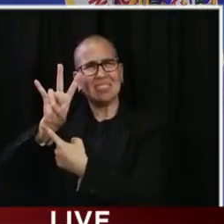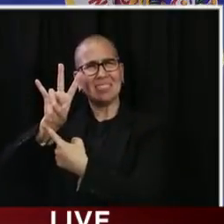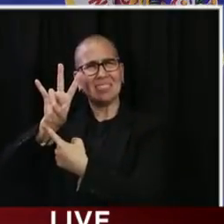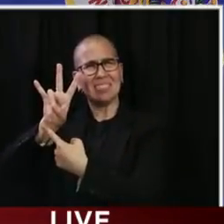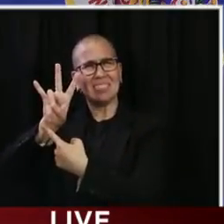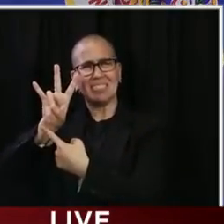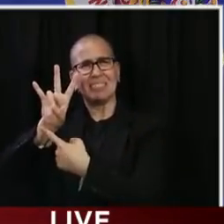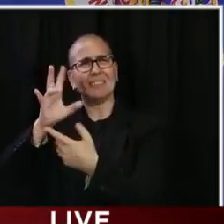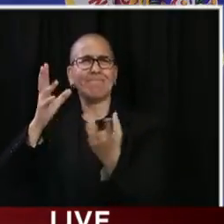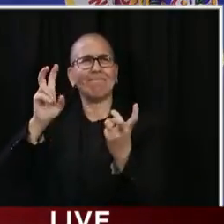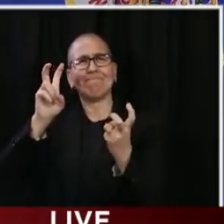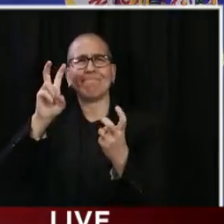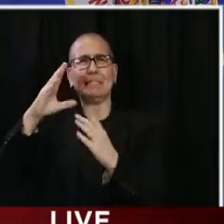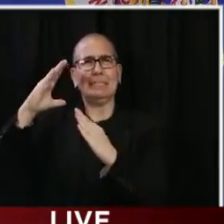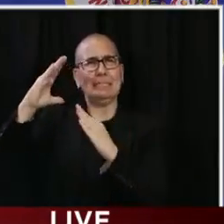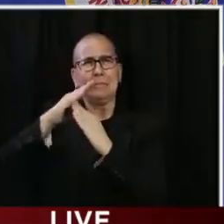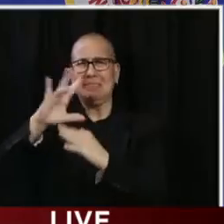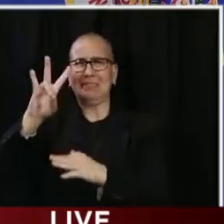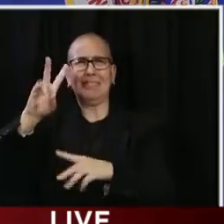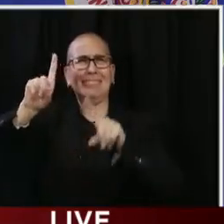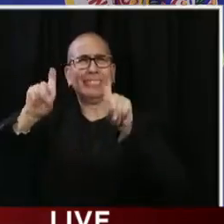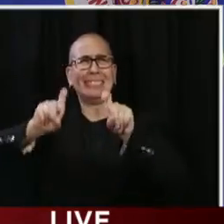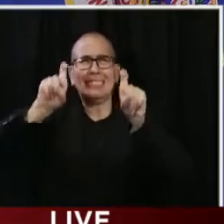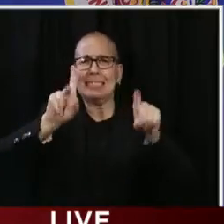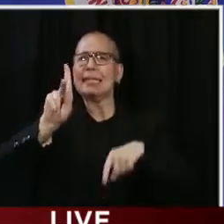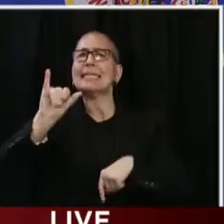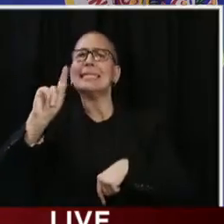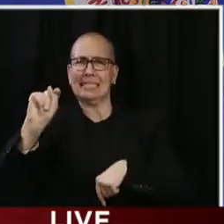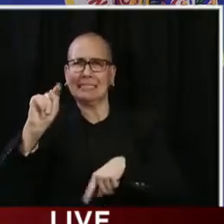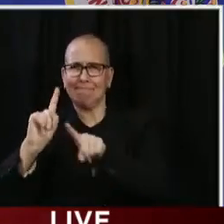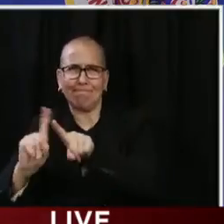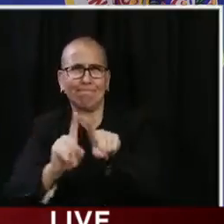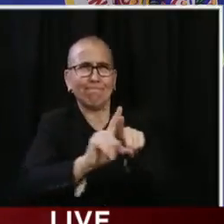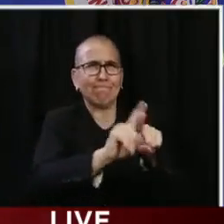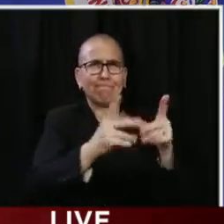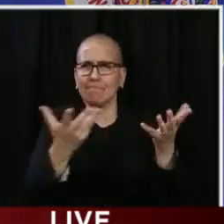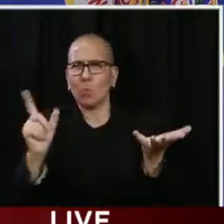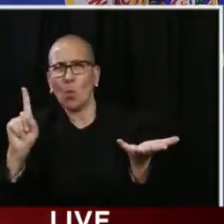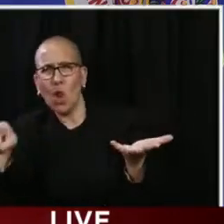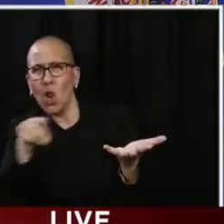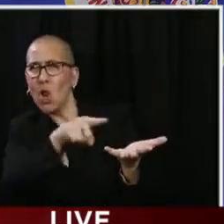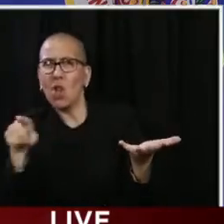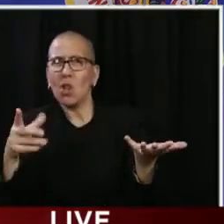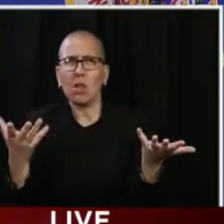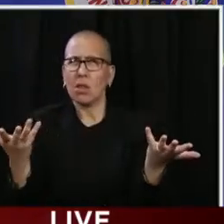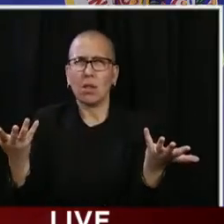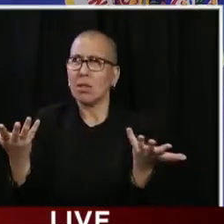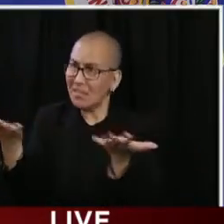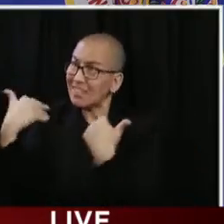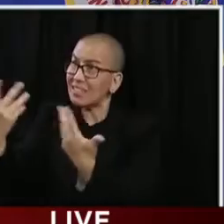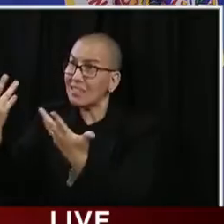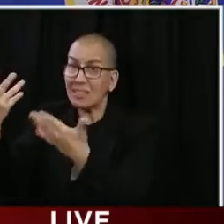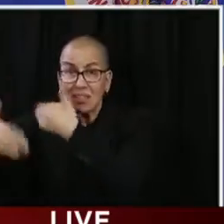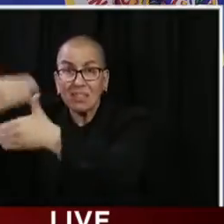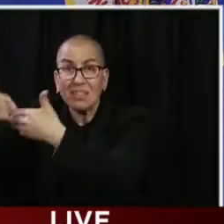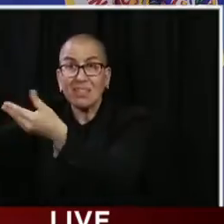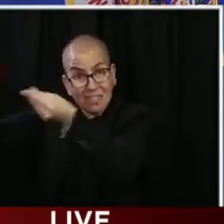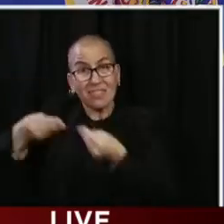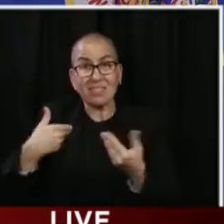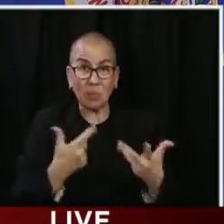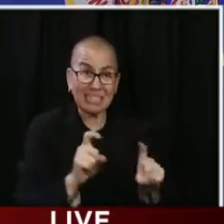kits that are part of our strategy. Those are the types of things that are happening every day to try and make sure that we can do those things we